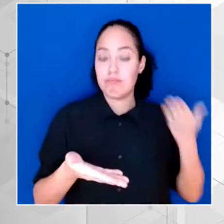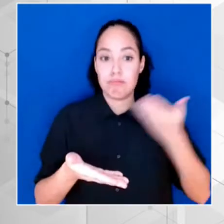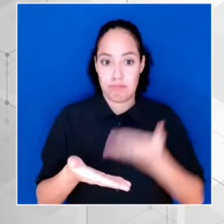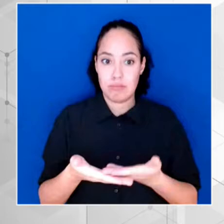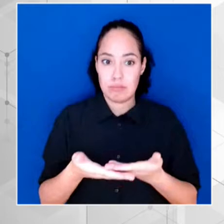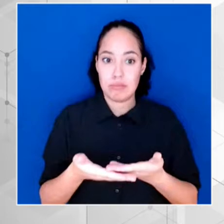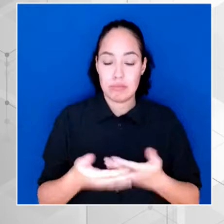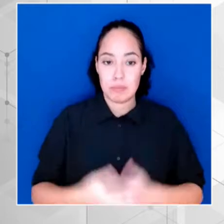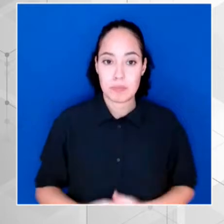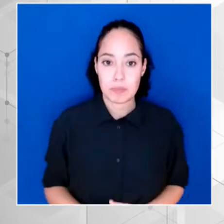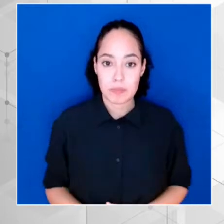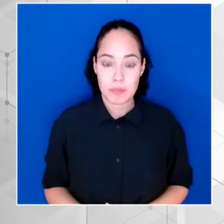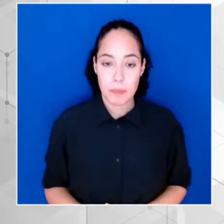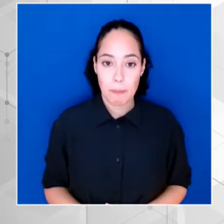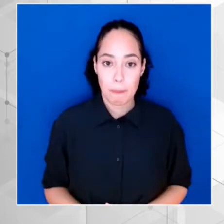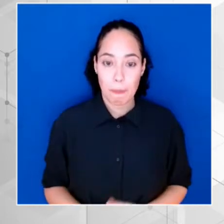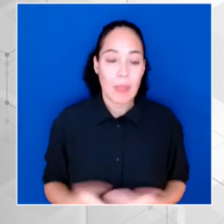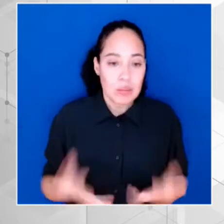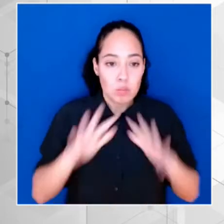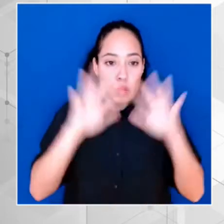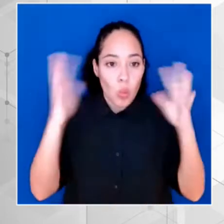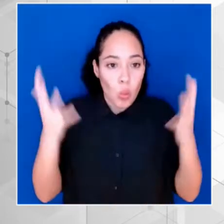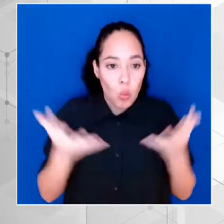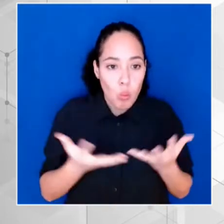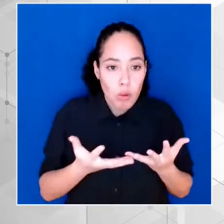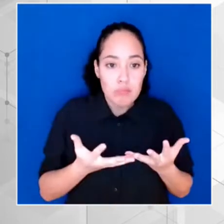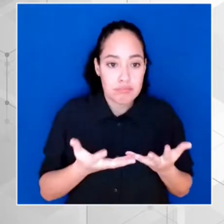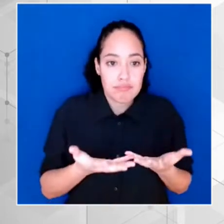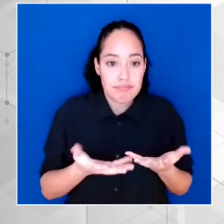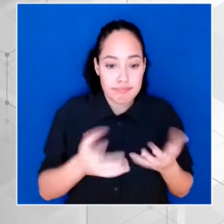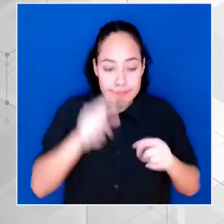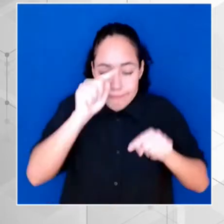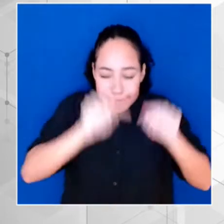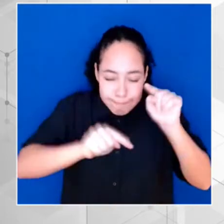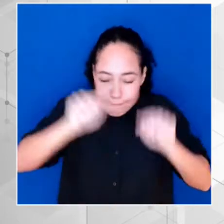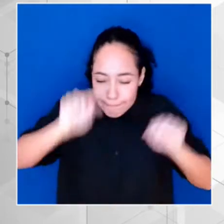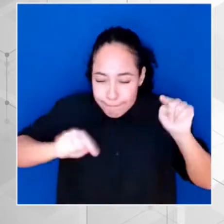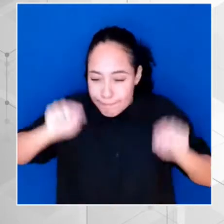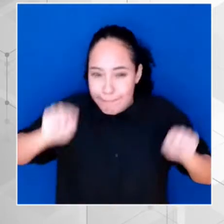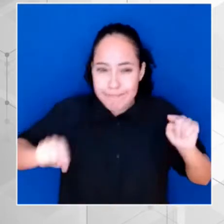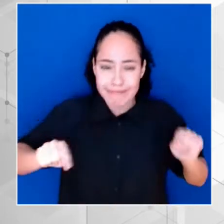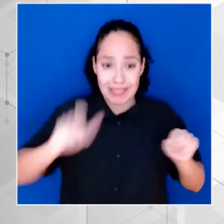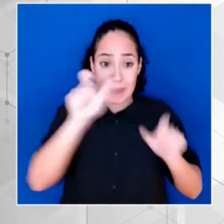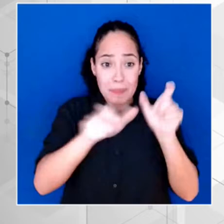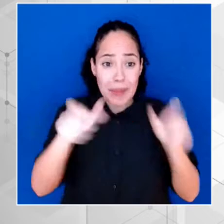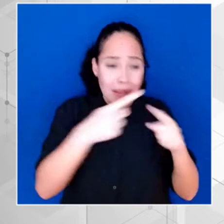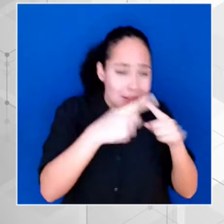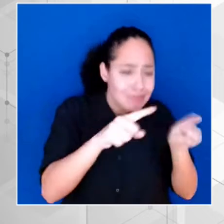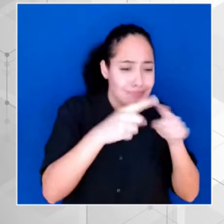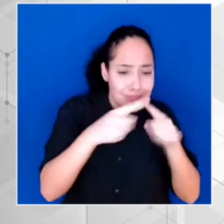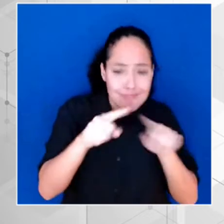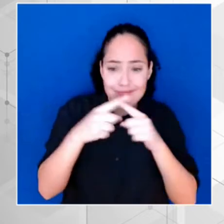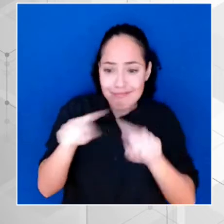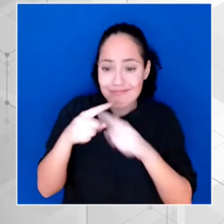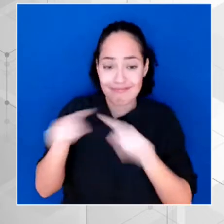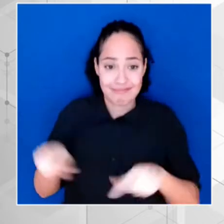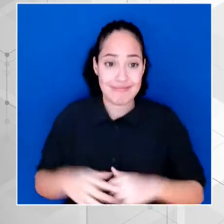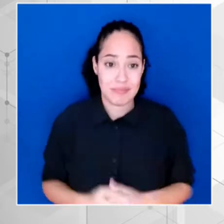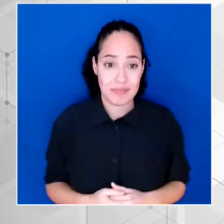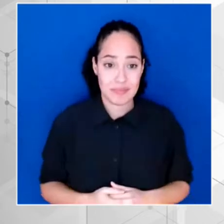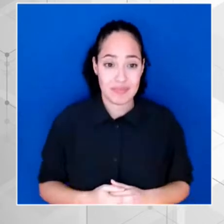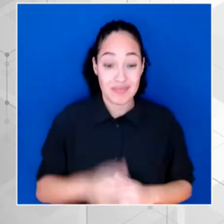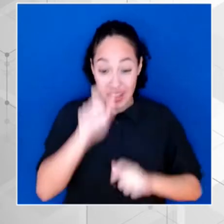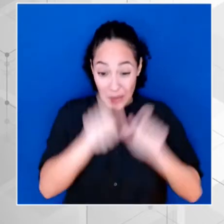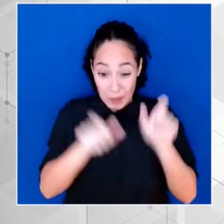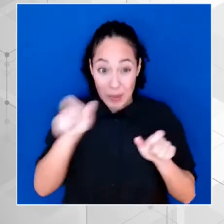So the world is diverse and we're interacting with different people every day. 1 in 6 people on the planet has a disability,